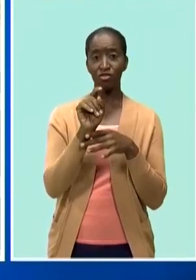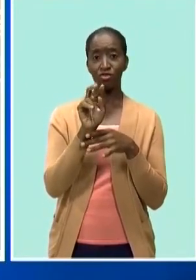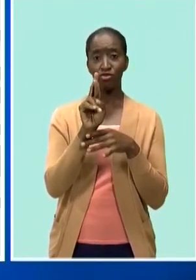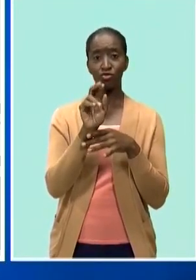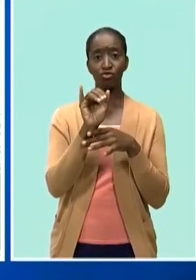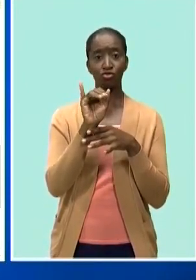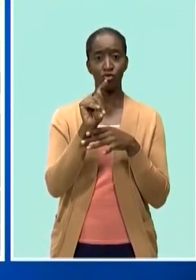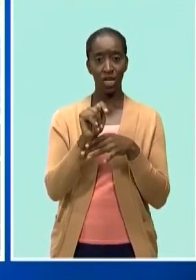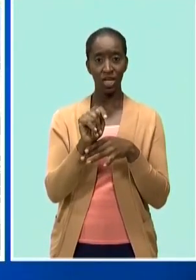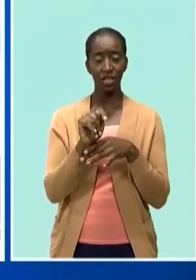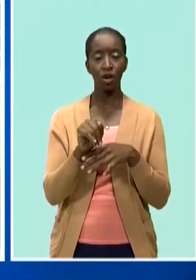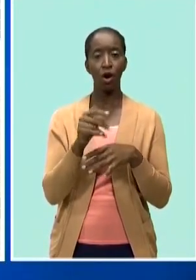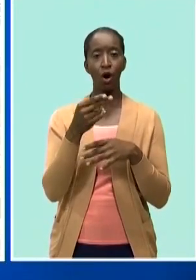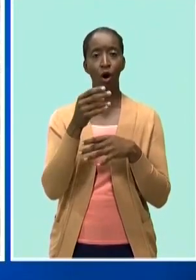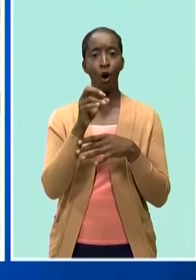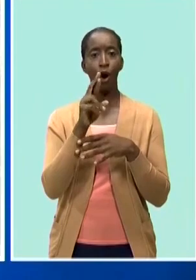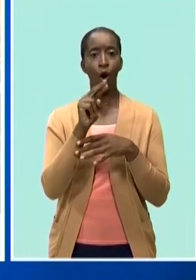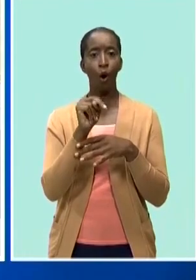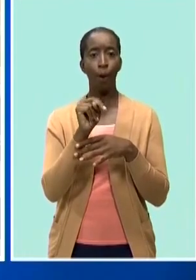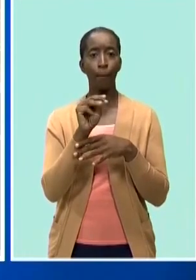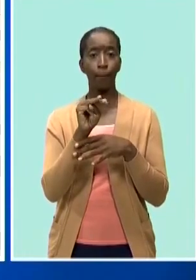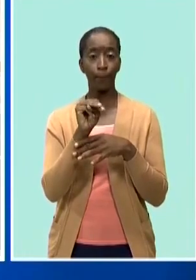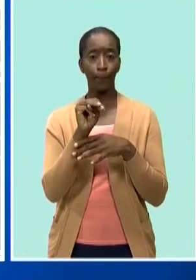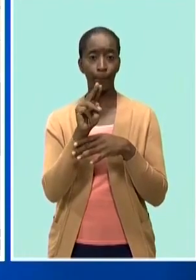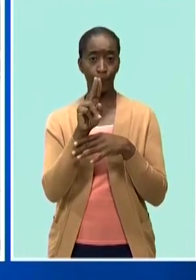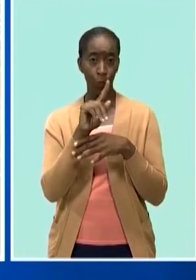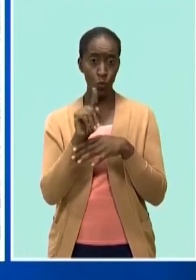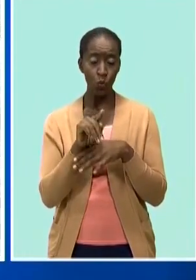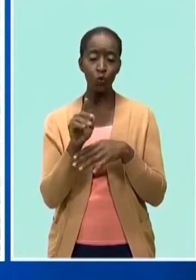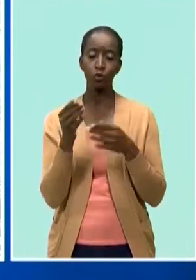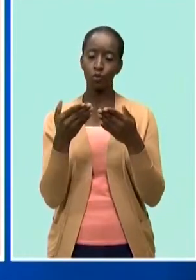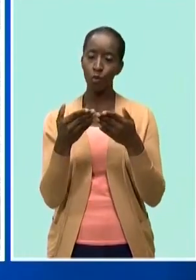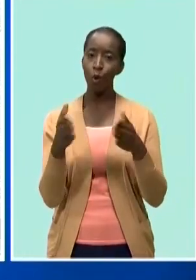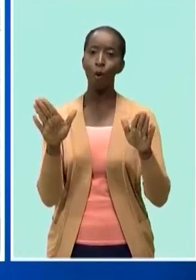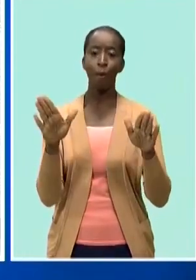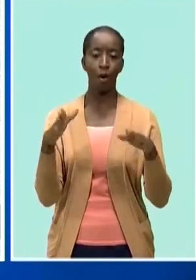long as sanctions continue to heighten tensions, what happens next remains unpredictable.